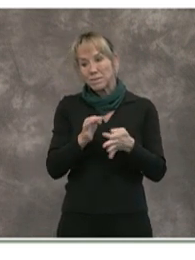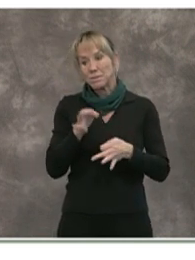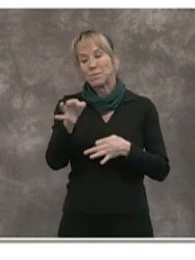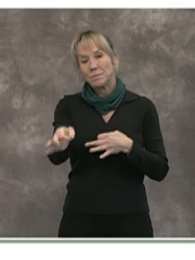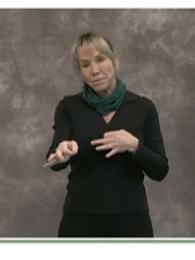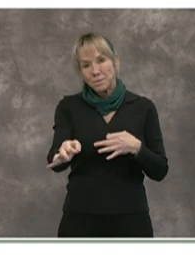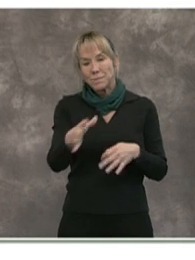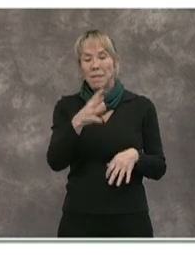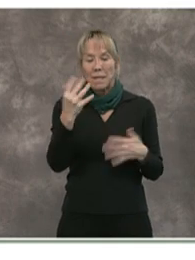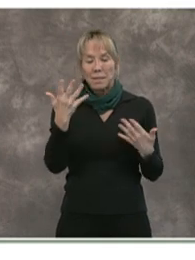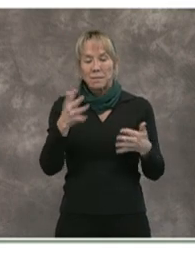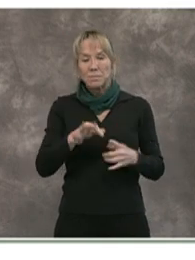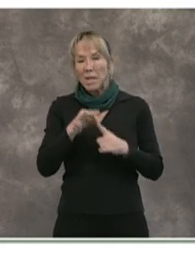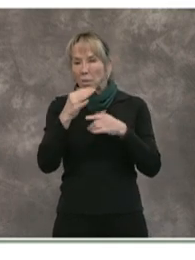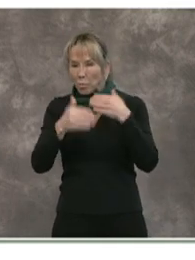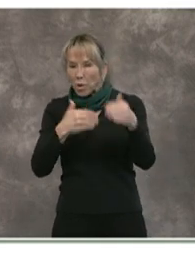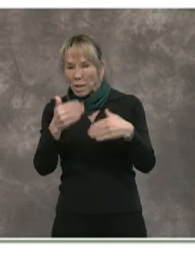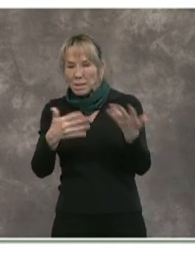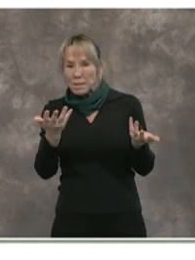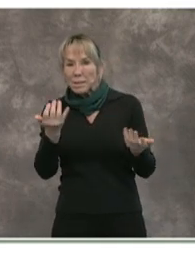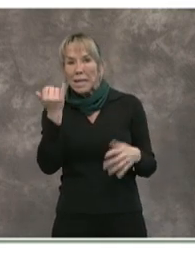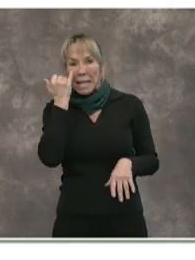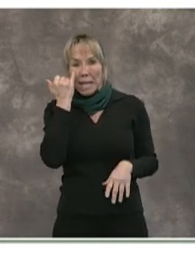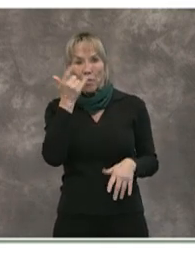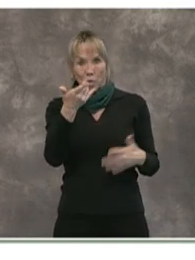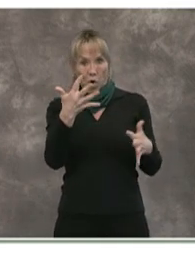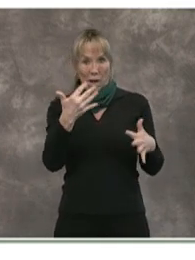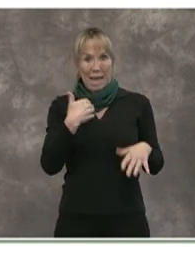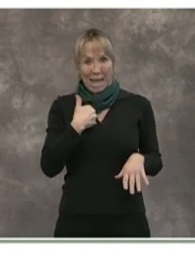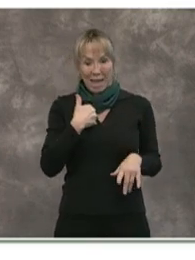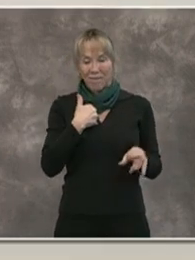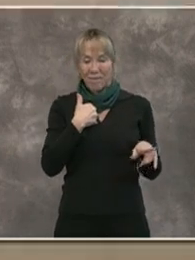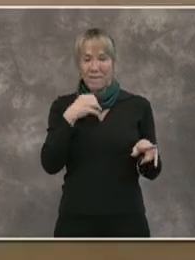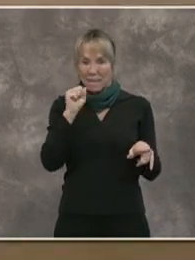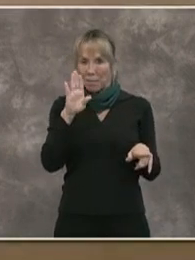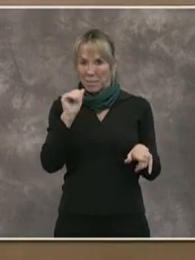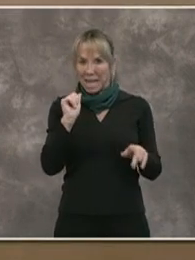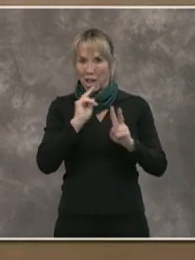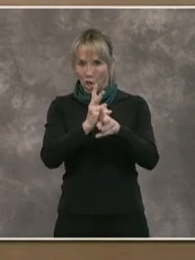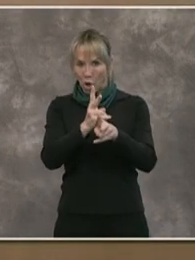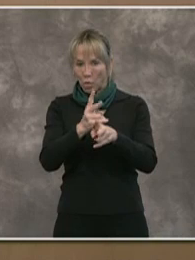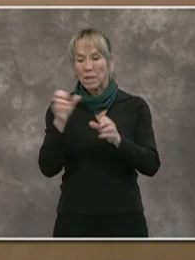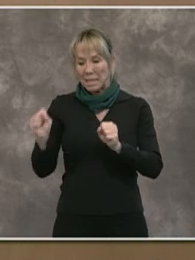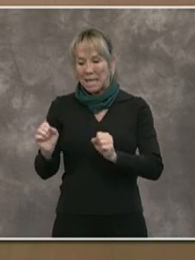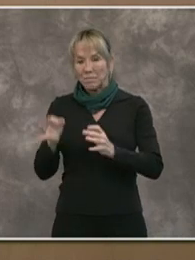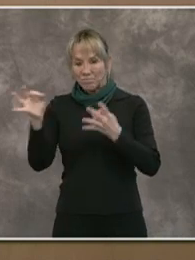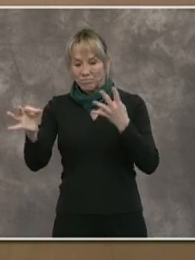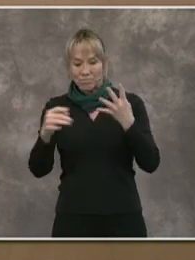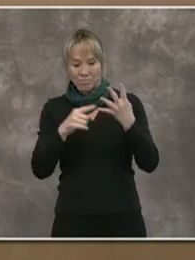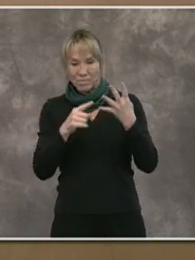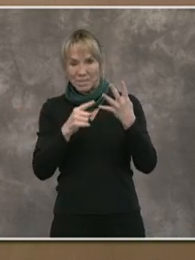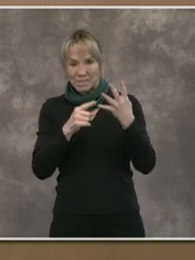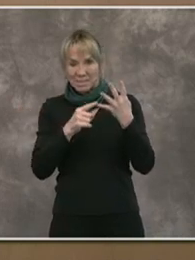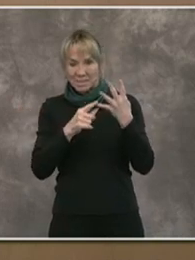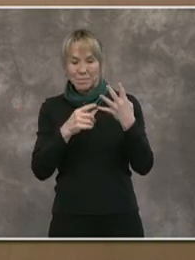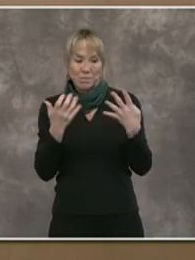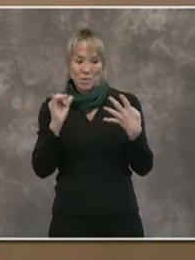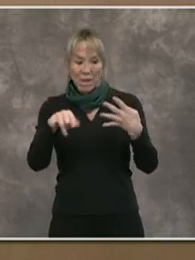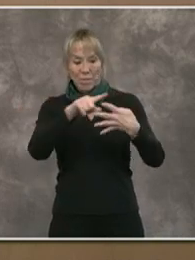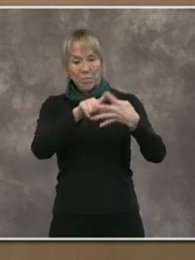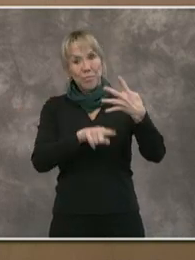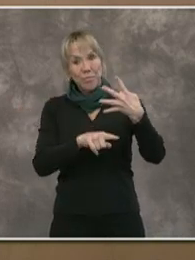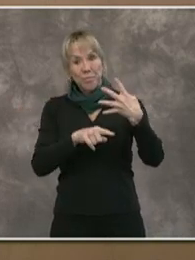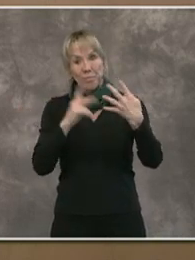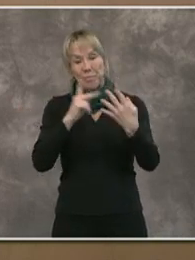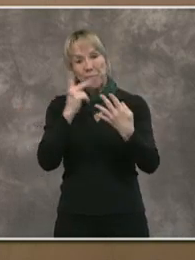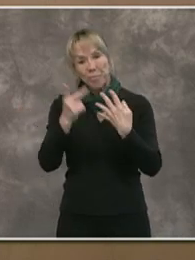deferments and special processing if you already have an existing SBA loan. So those are the four programs.